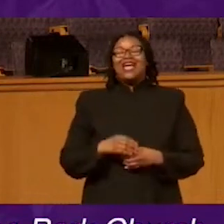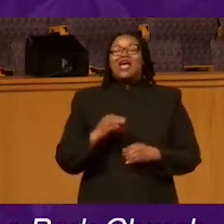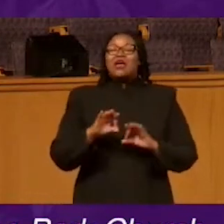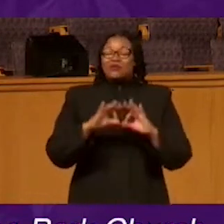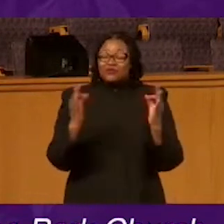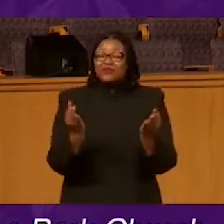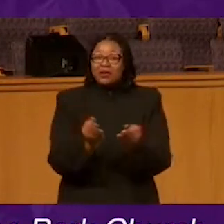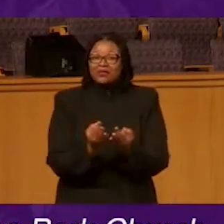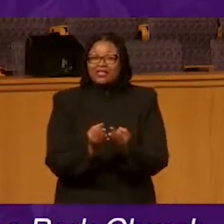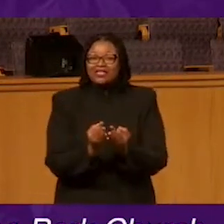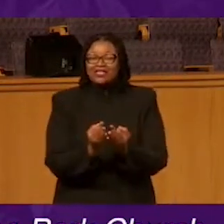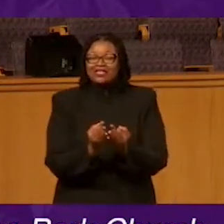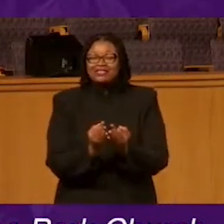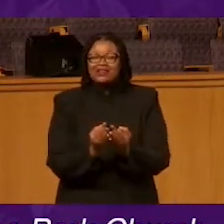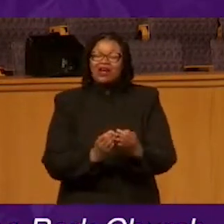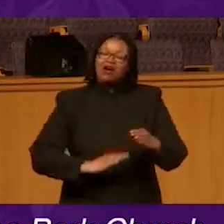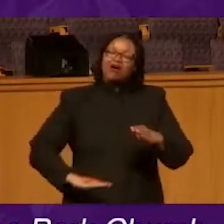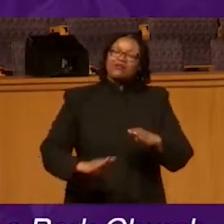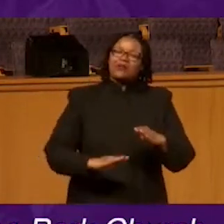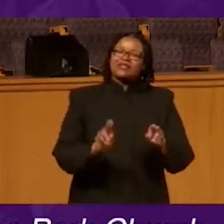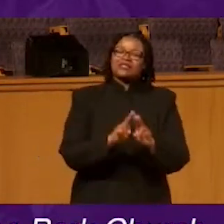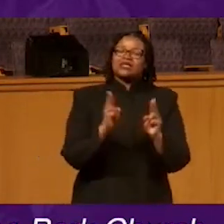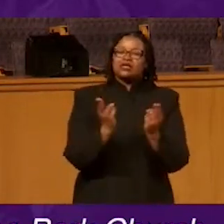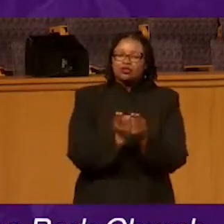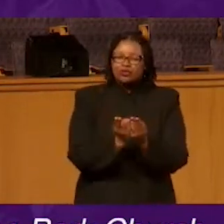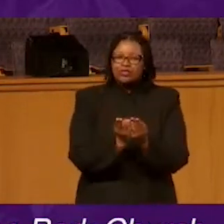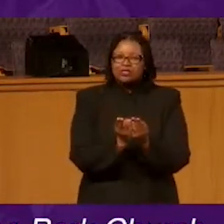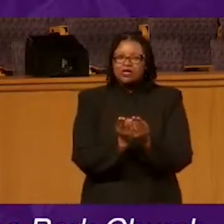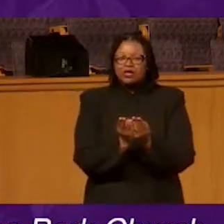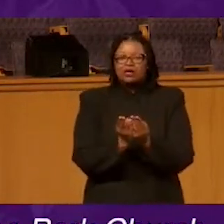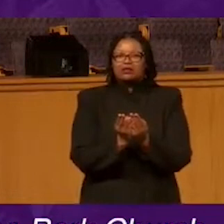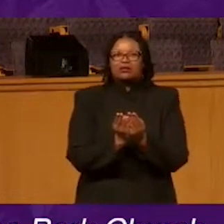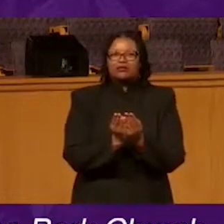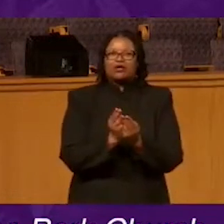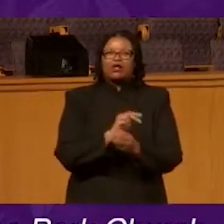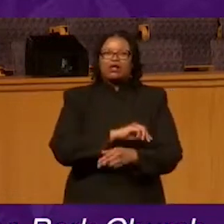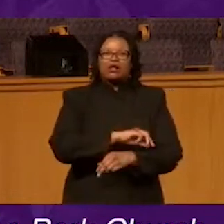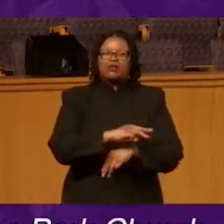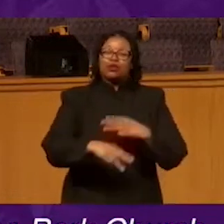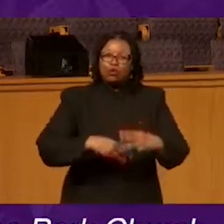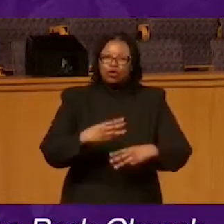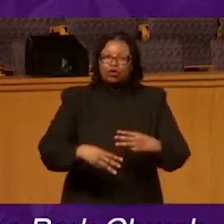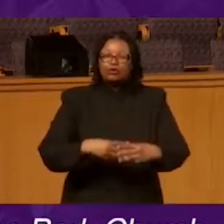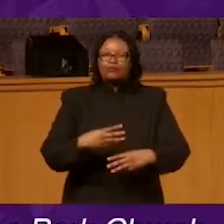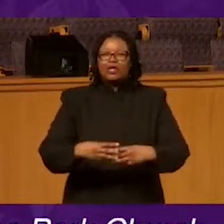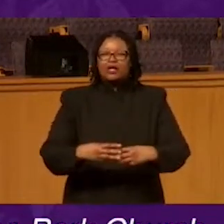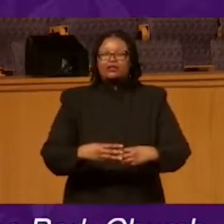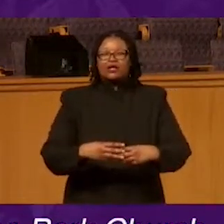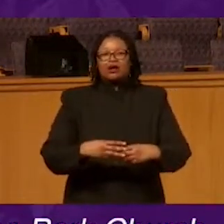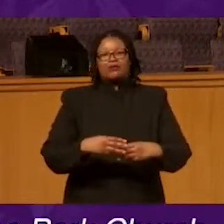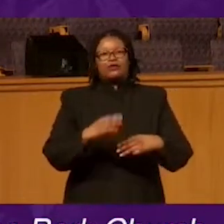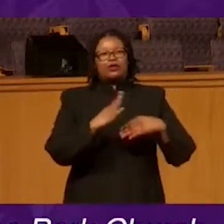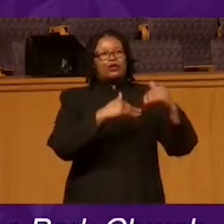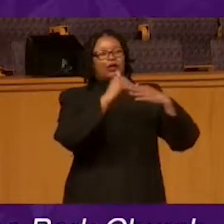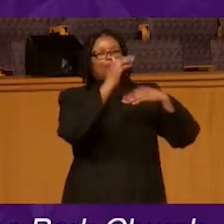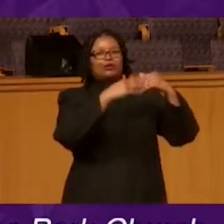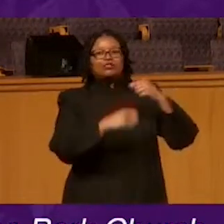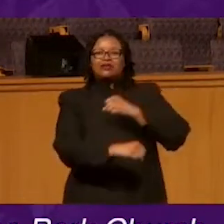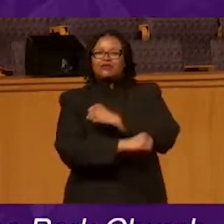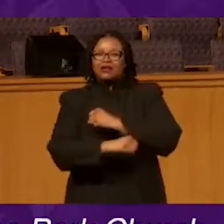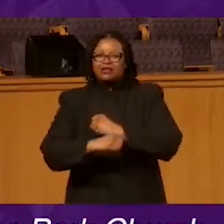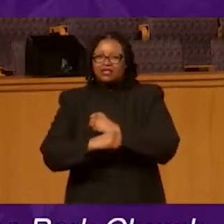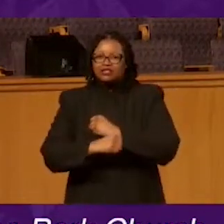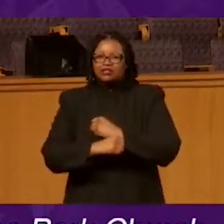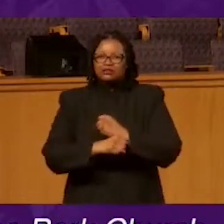Families are the basic unit of human society. They are the fundamental building blocks that God established on